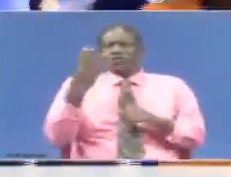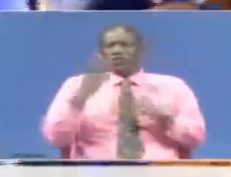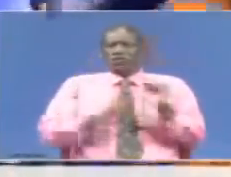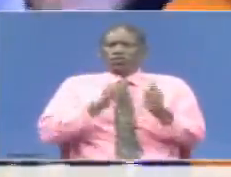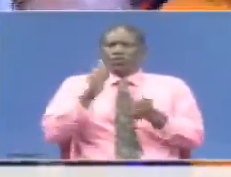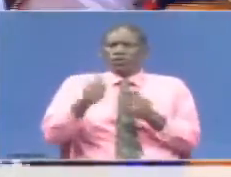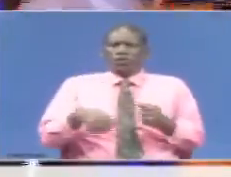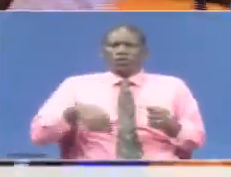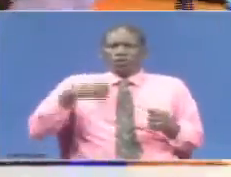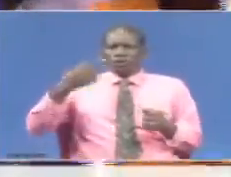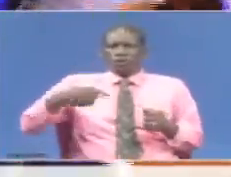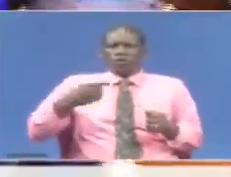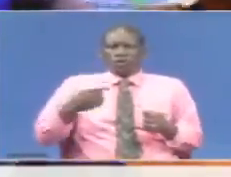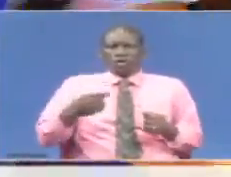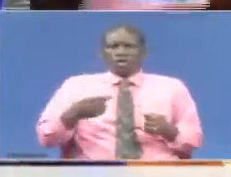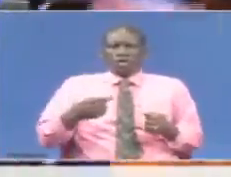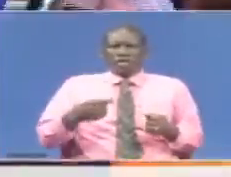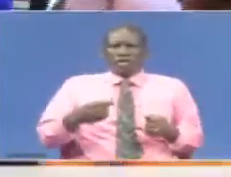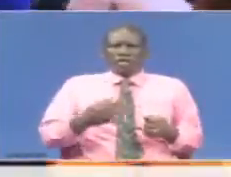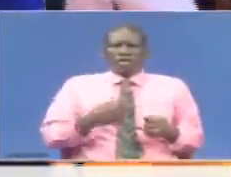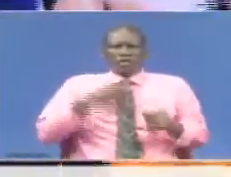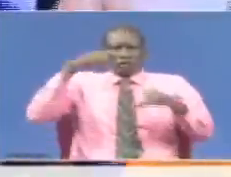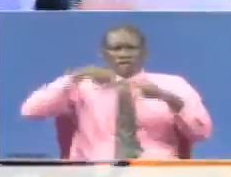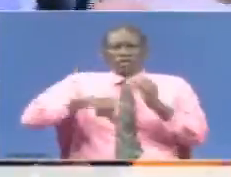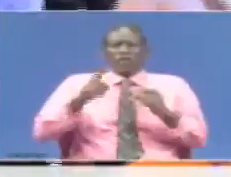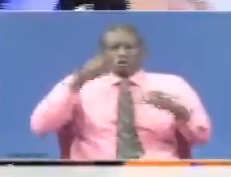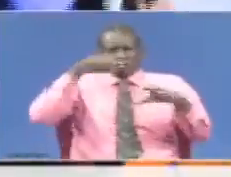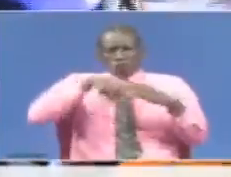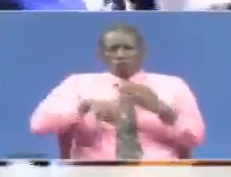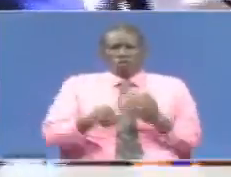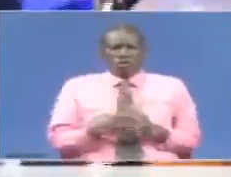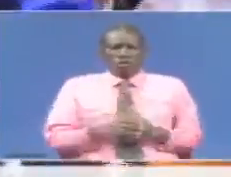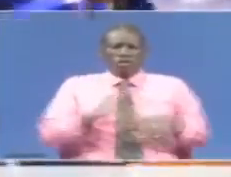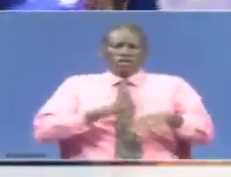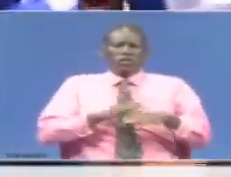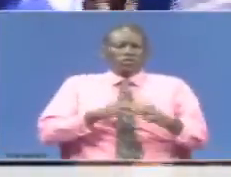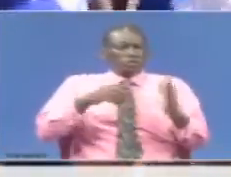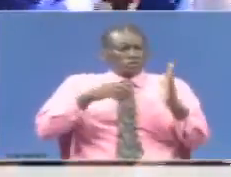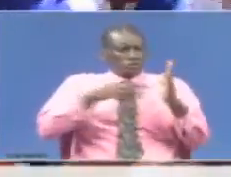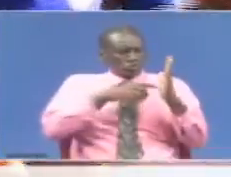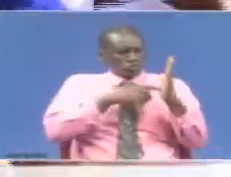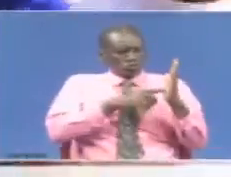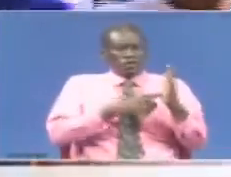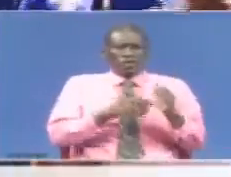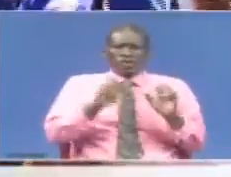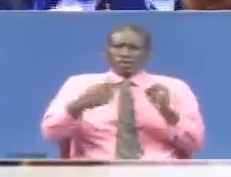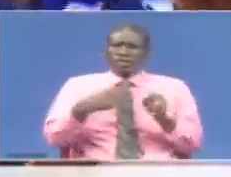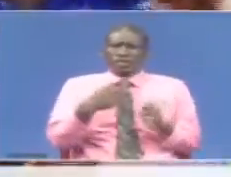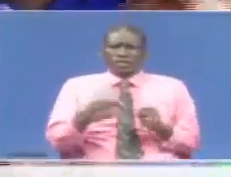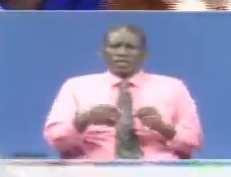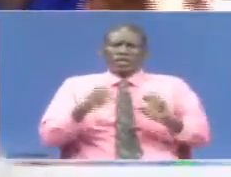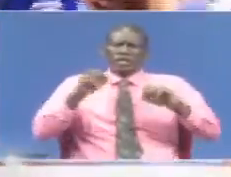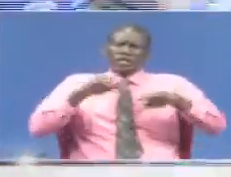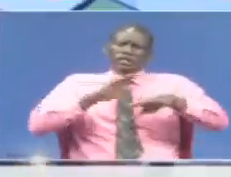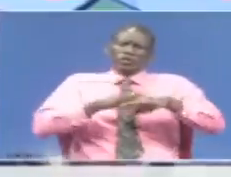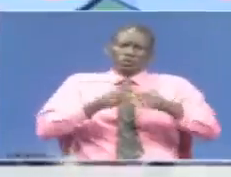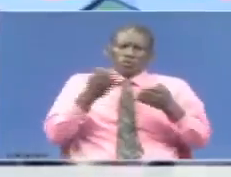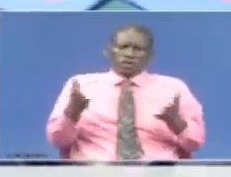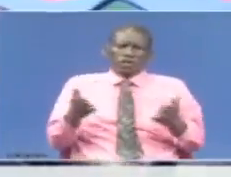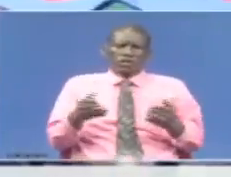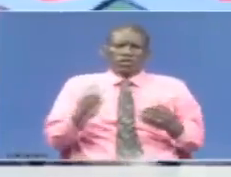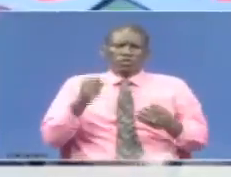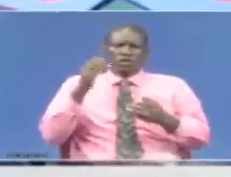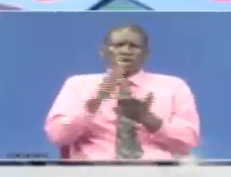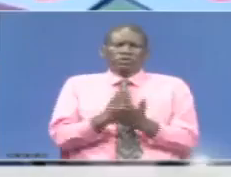we only concede one goal, so it's a good point. I will say it's a good point, totally